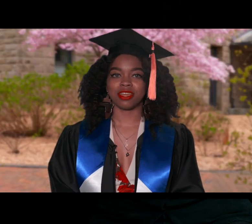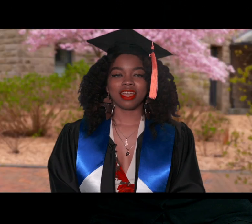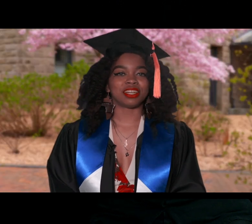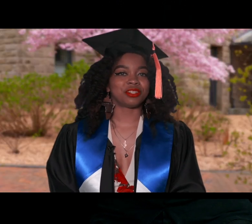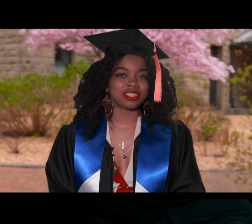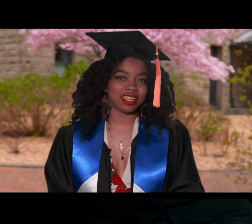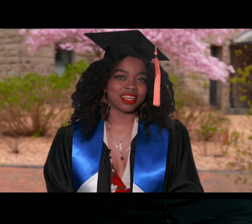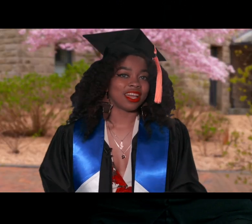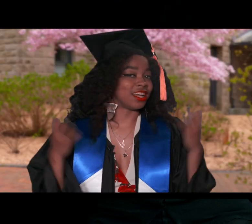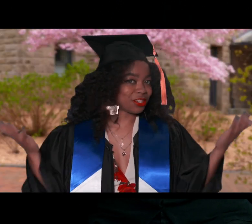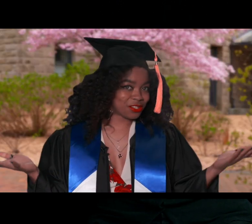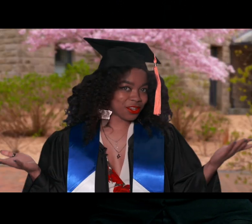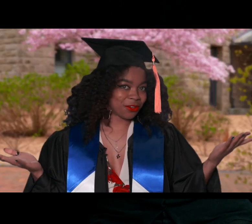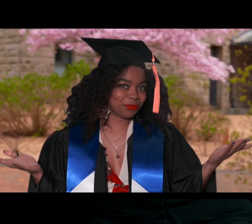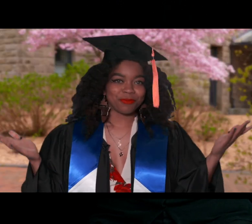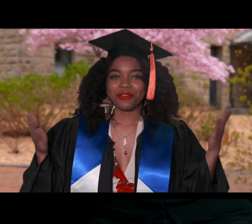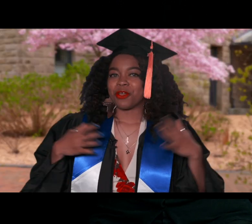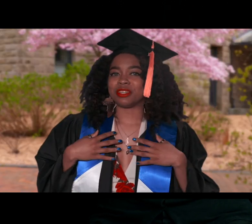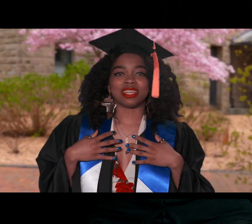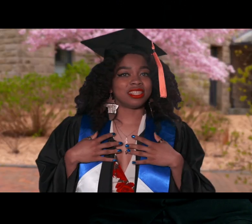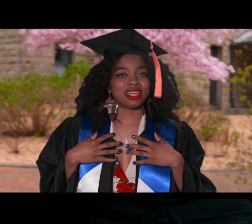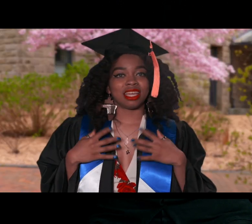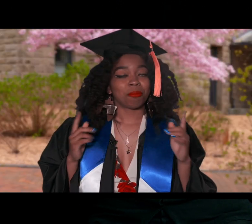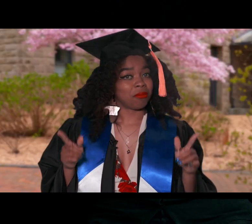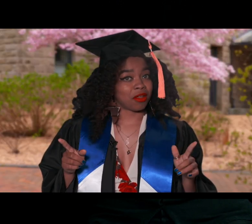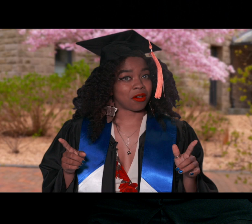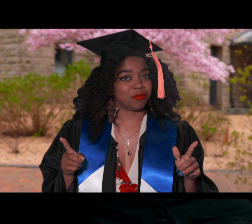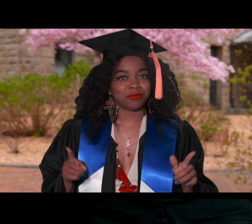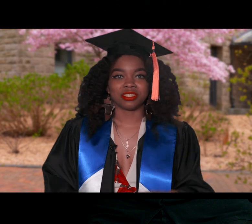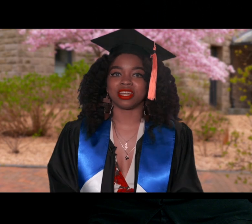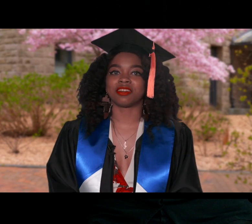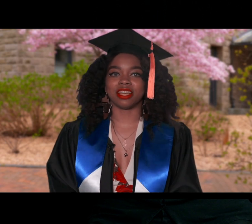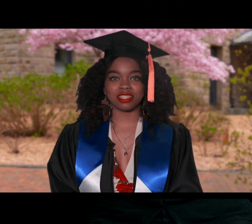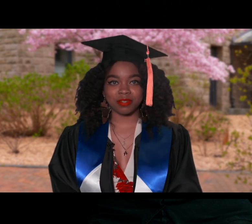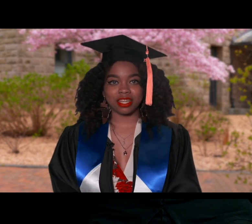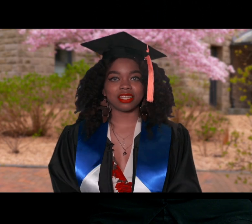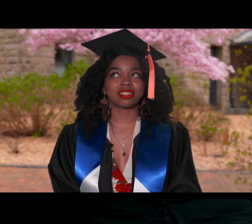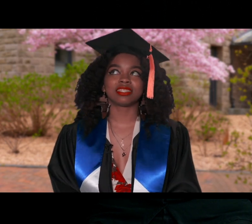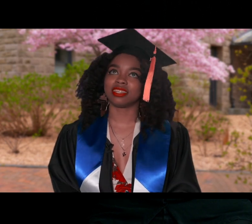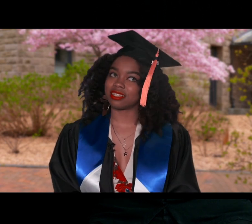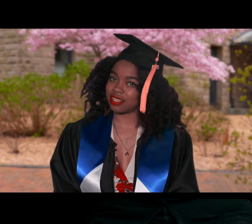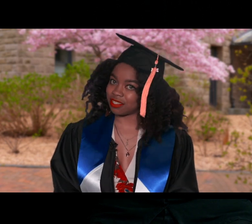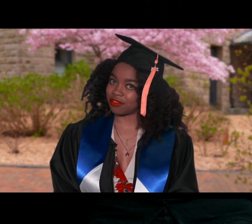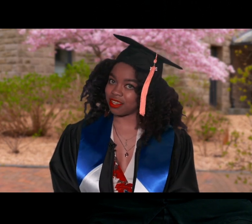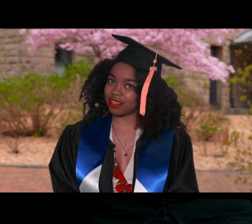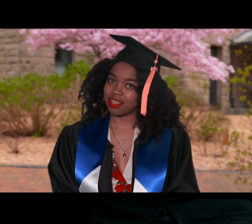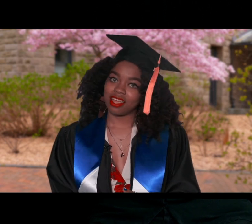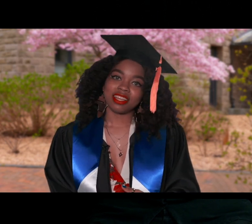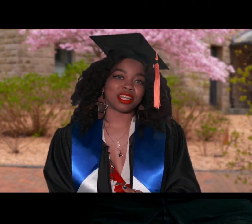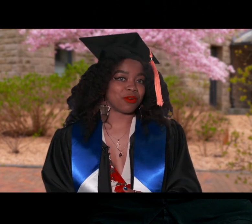life? As you can see, I chose two. Was it easy? No. Did I cry some days?